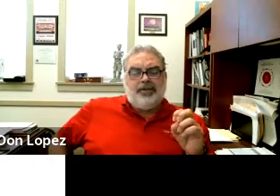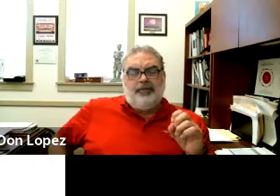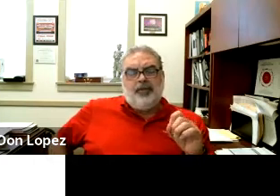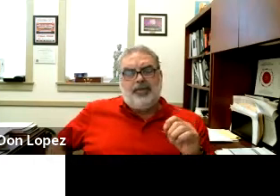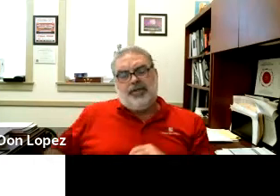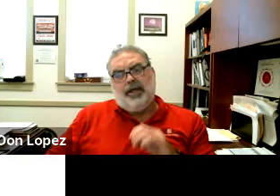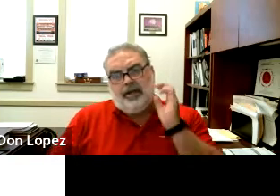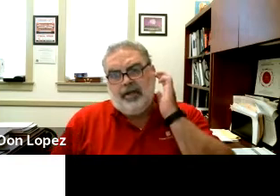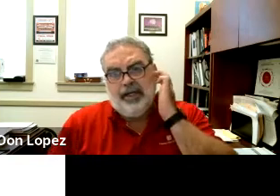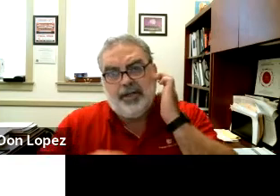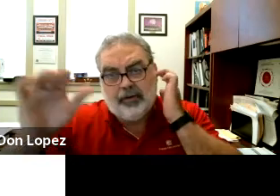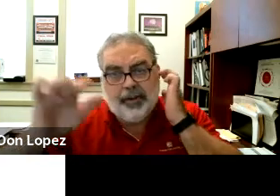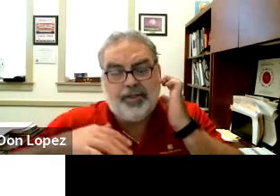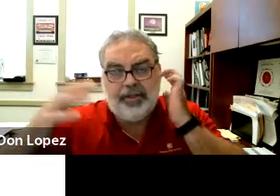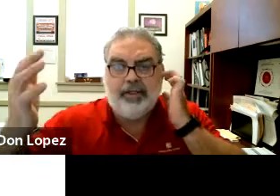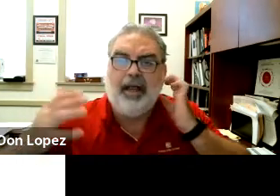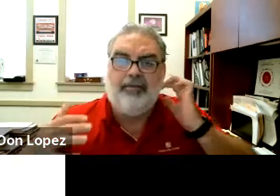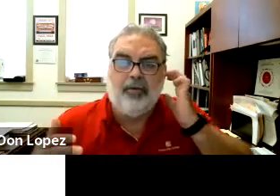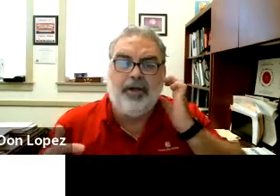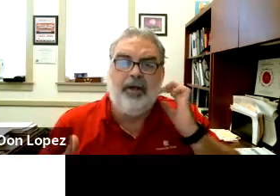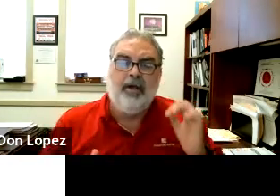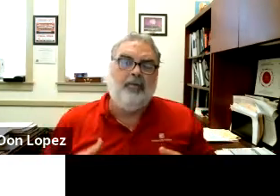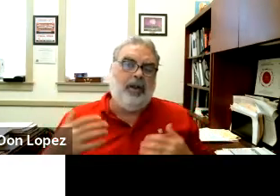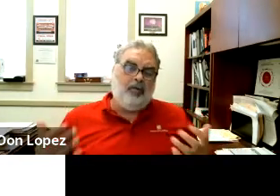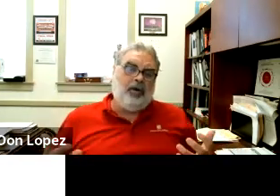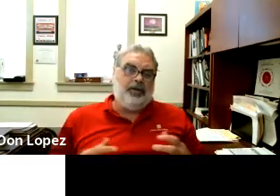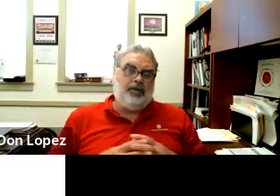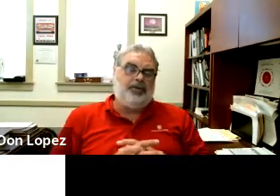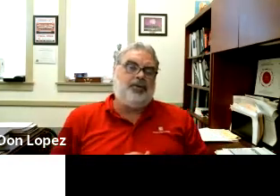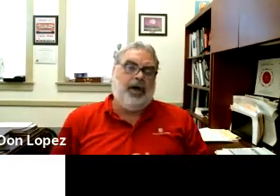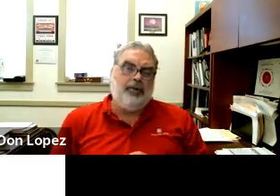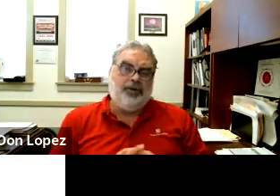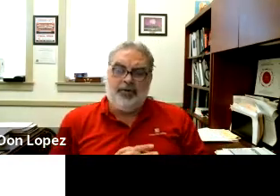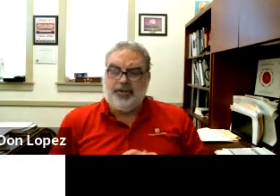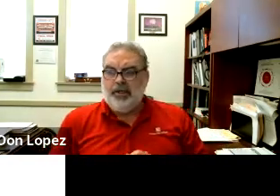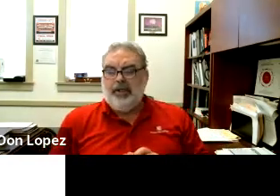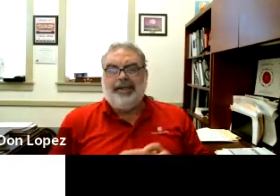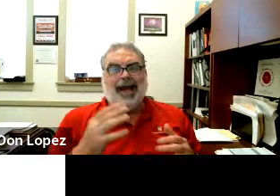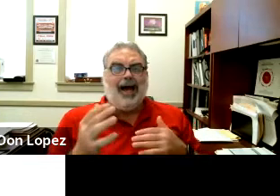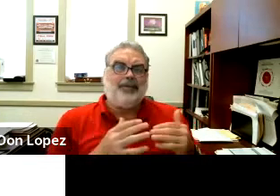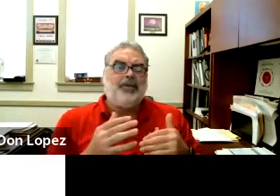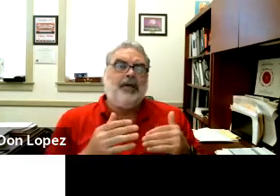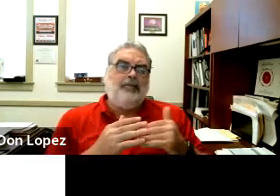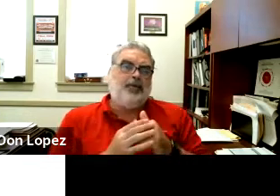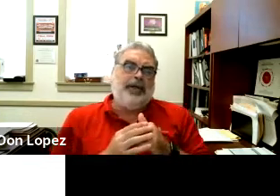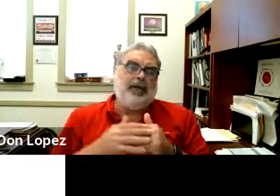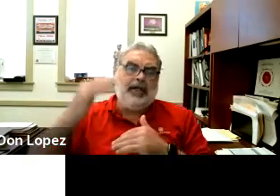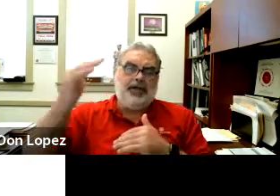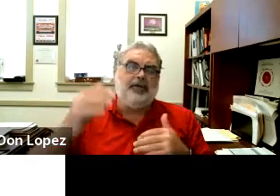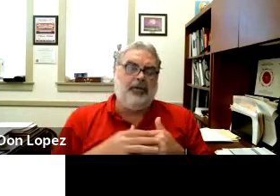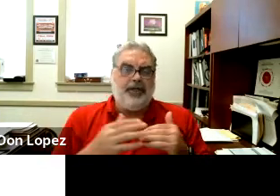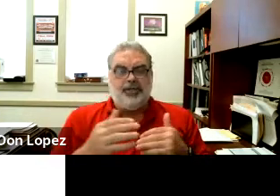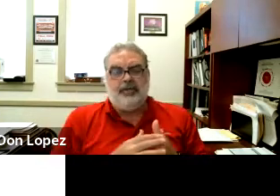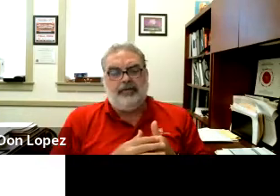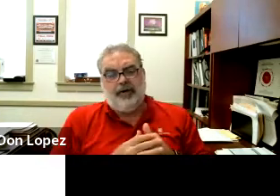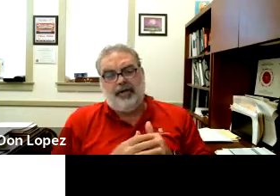Obviously, there's differences in each of the regions in California, and what they're wanting to do is to try to reduce the gaps between each